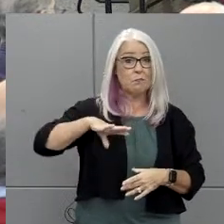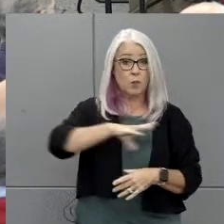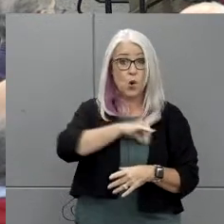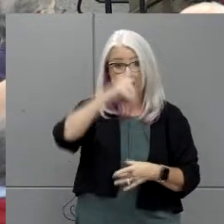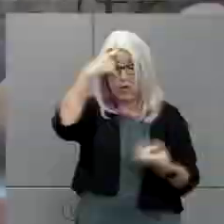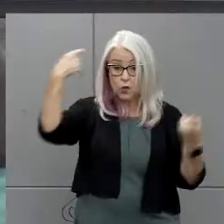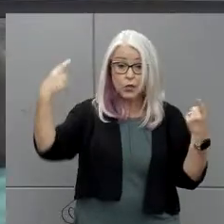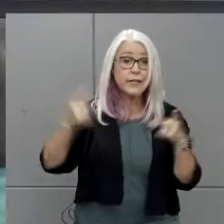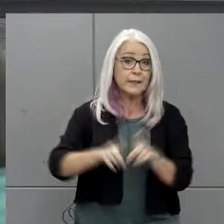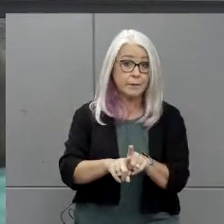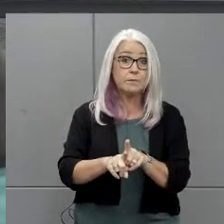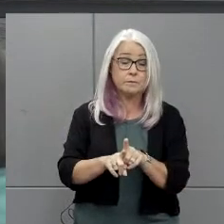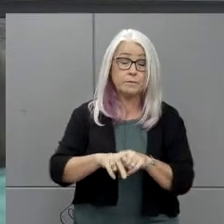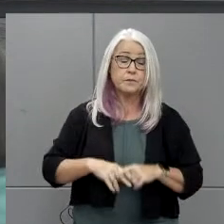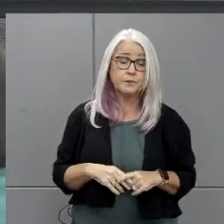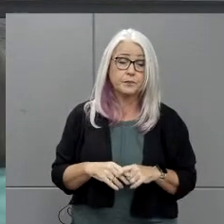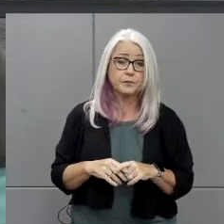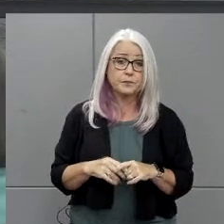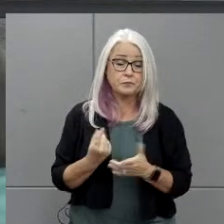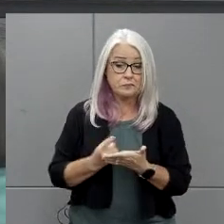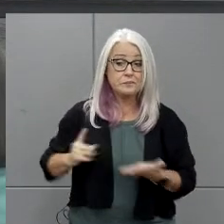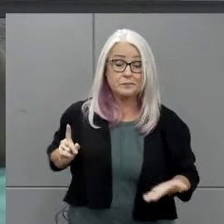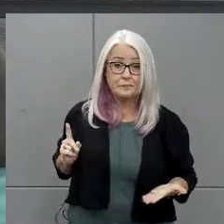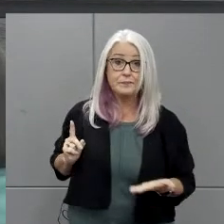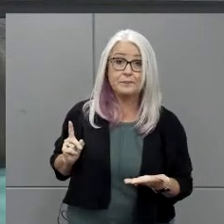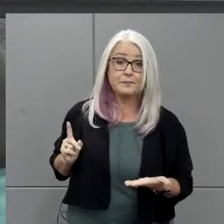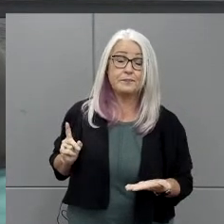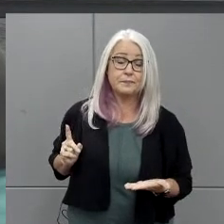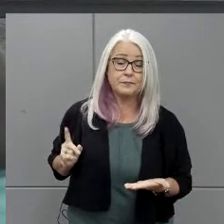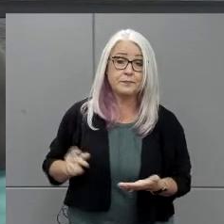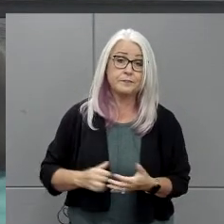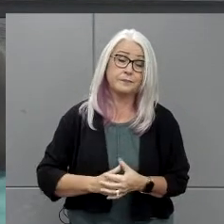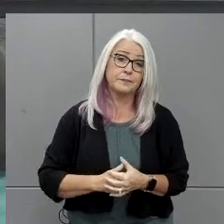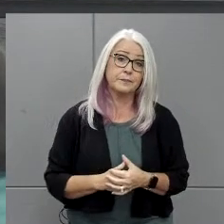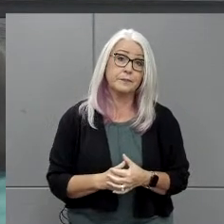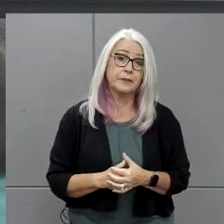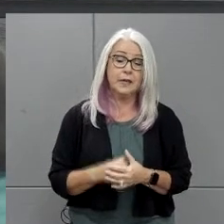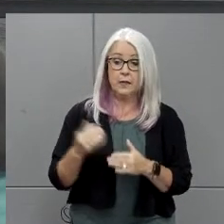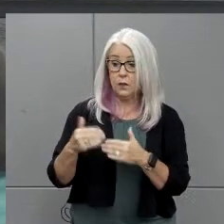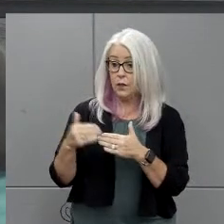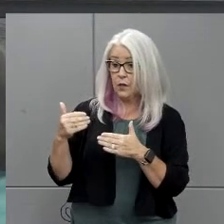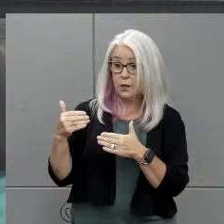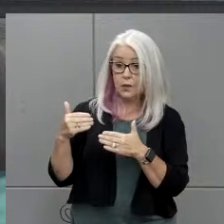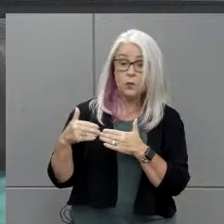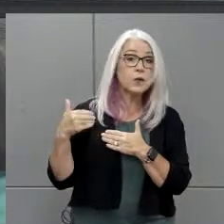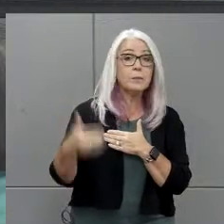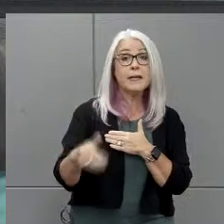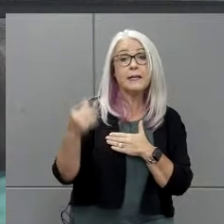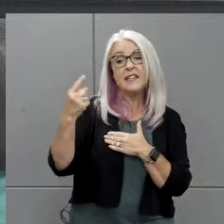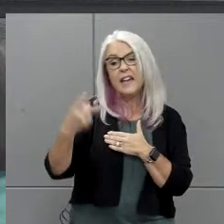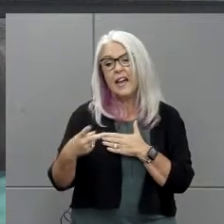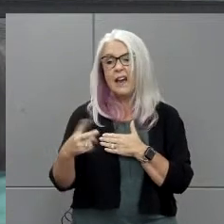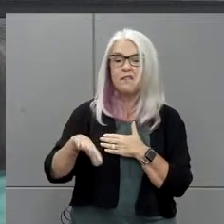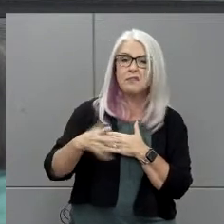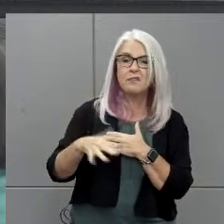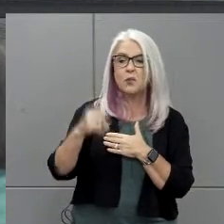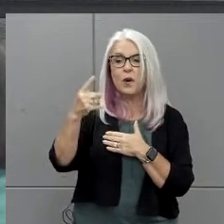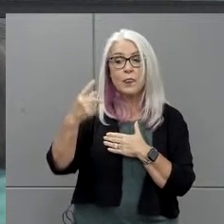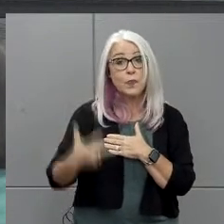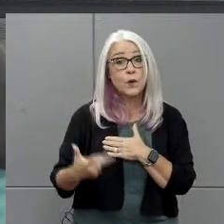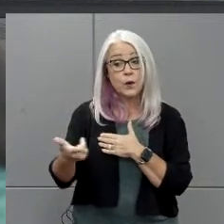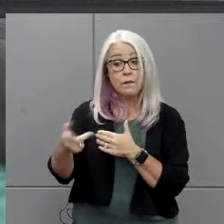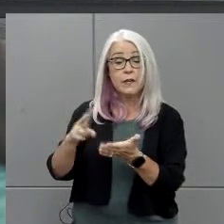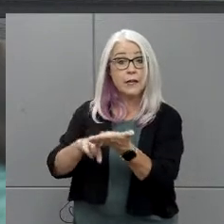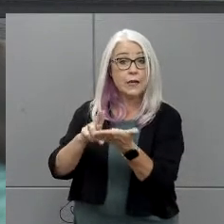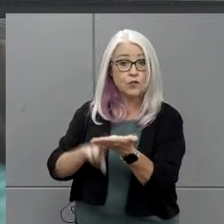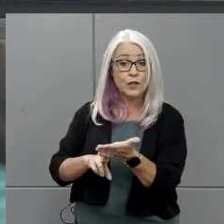the numbers portion. As was stated at the last meeting, the remaining half to third